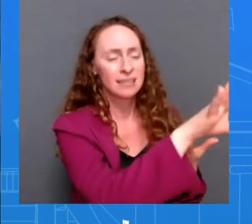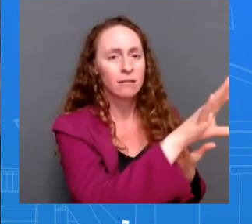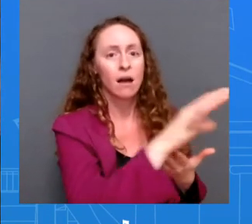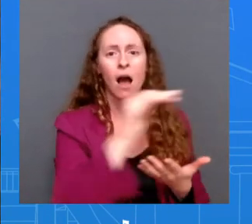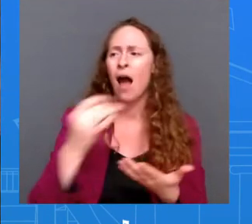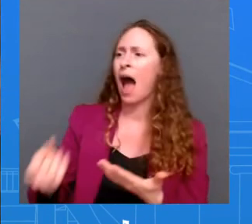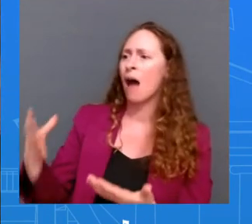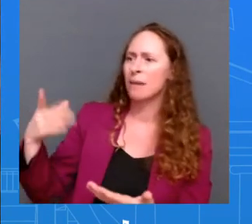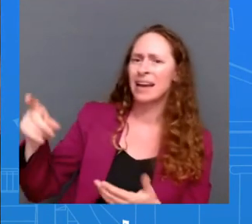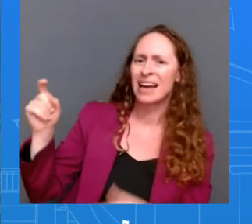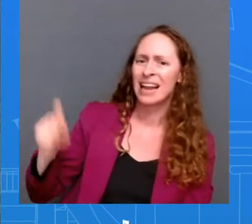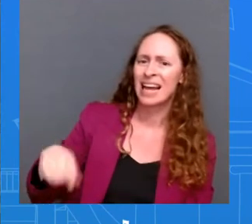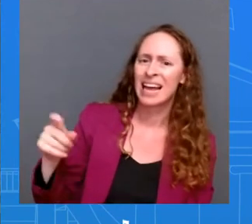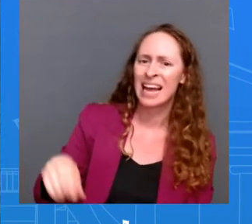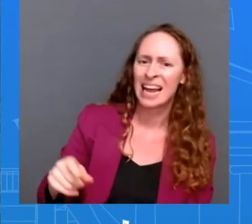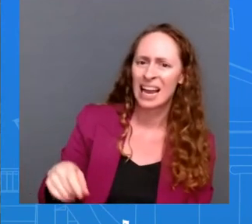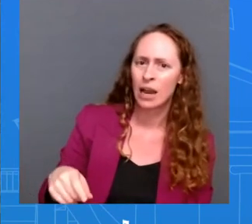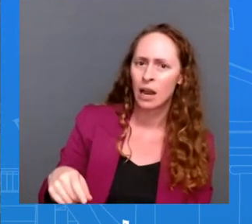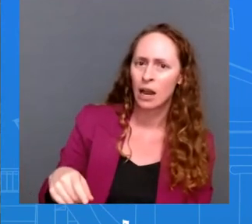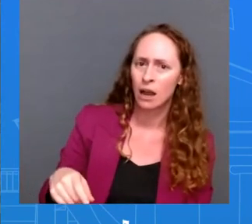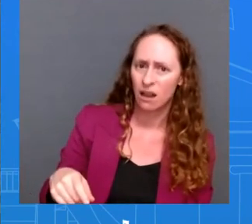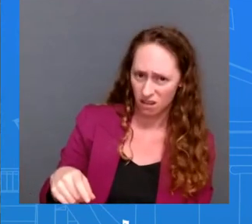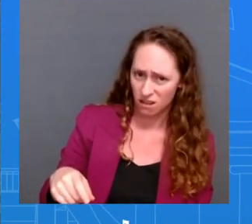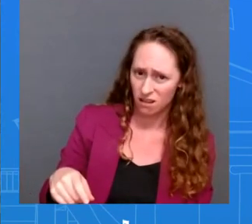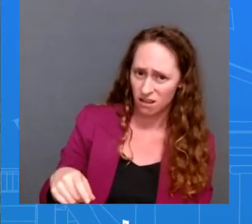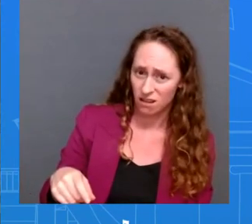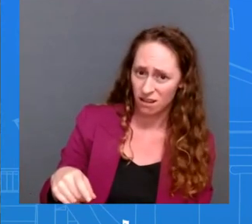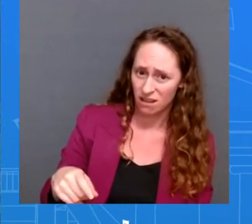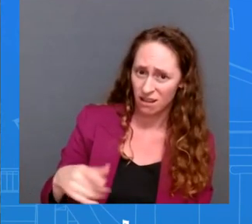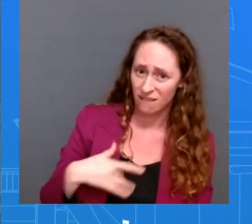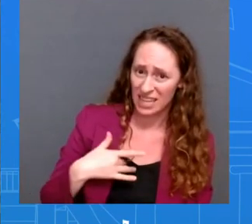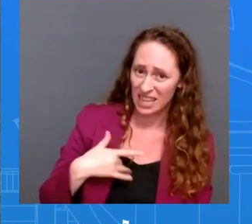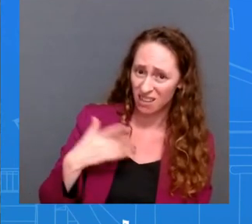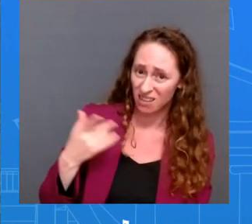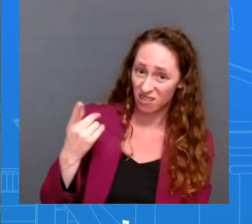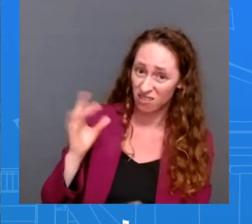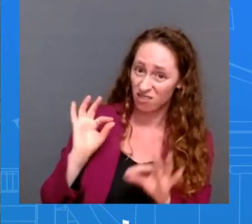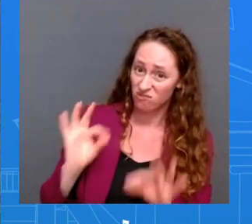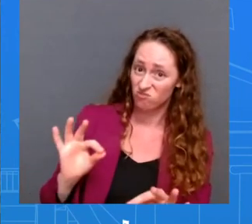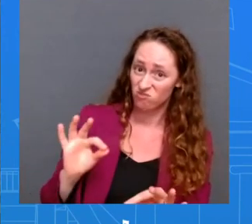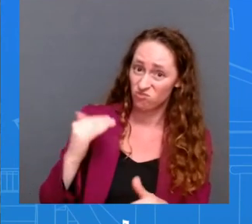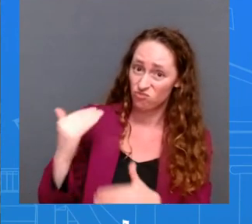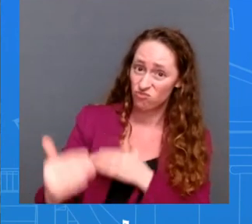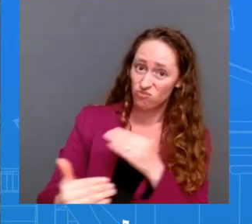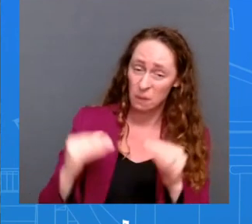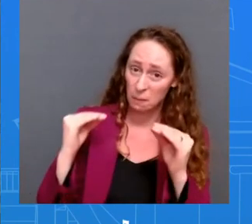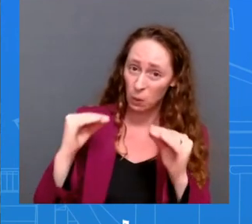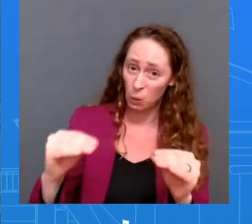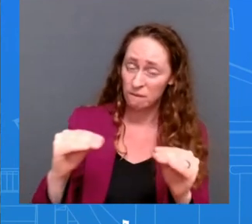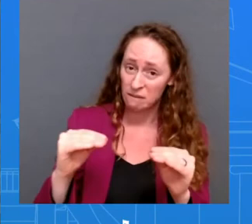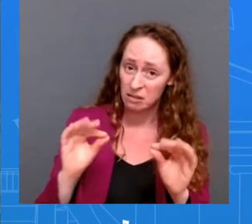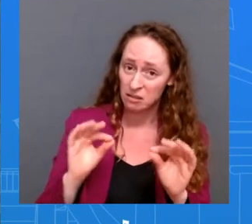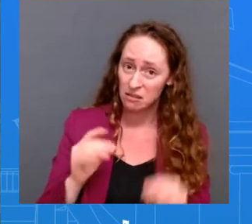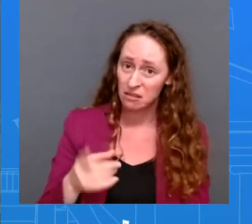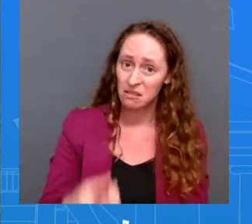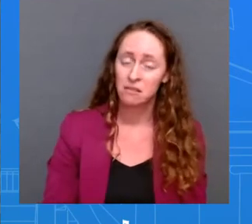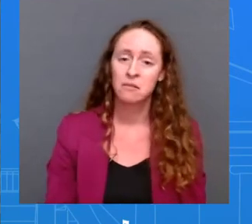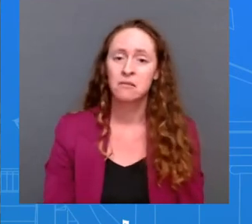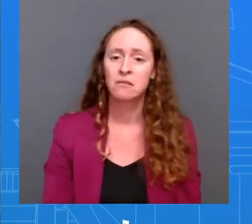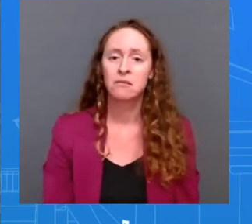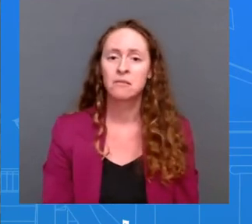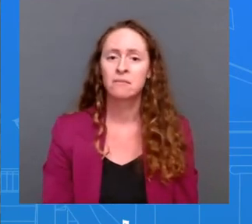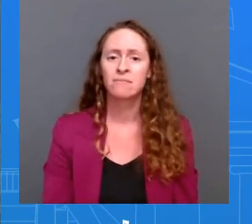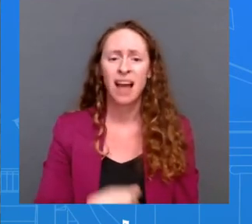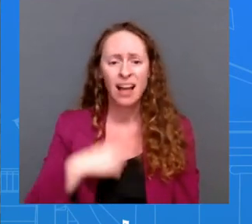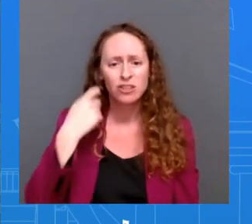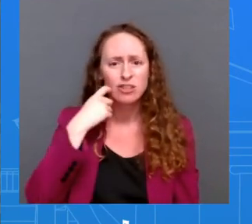with enough urgency? I mean, what we're saying to you is that I laid out how dynamic and how rapidly changing this virus